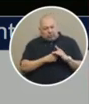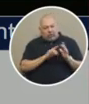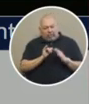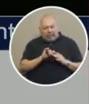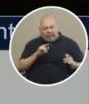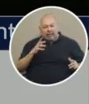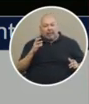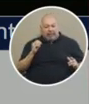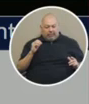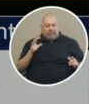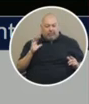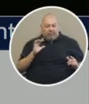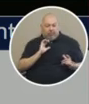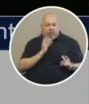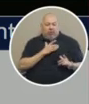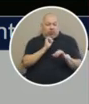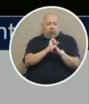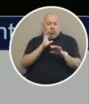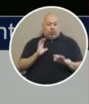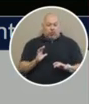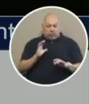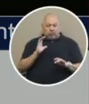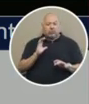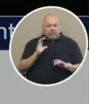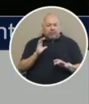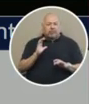things for our employees,